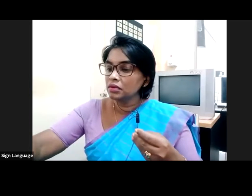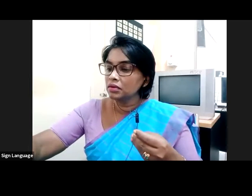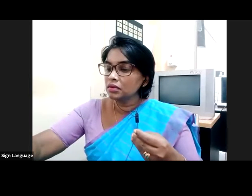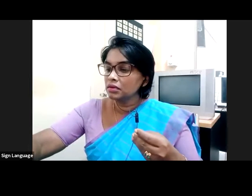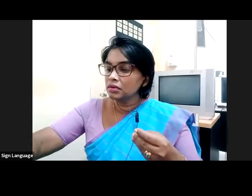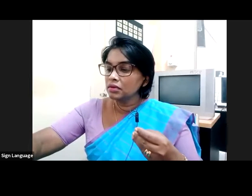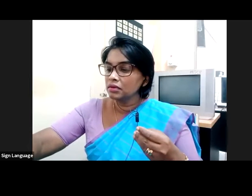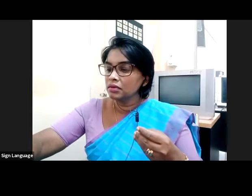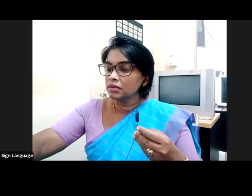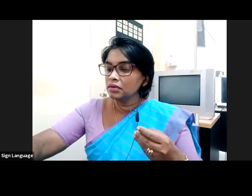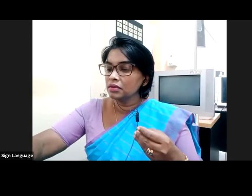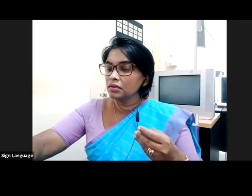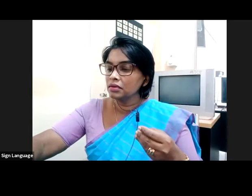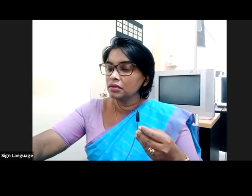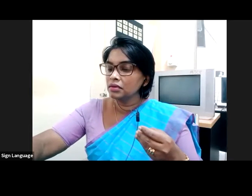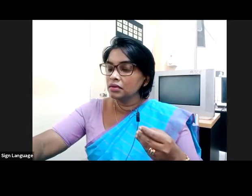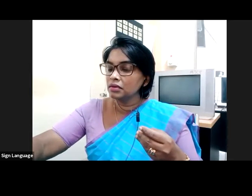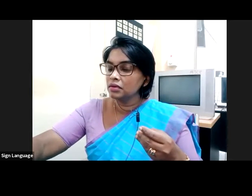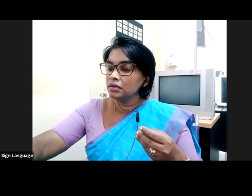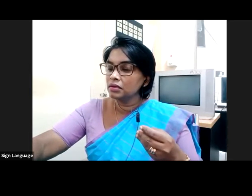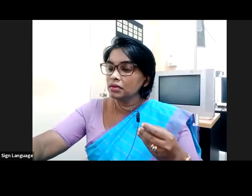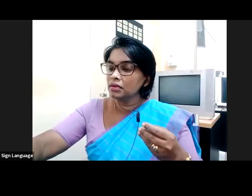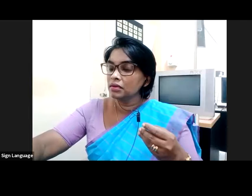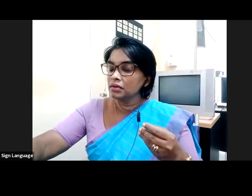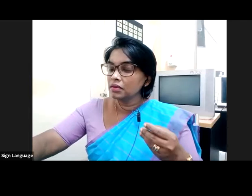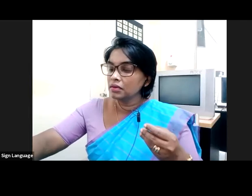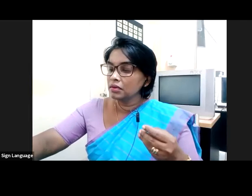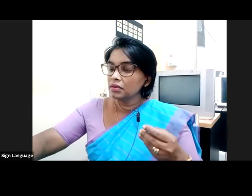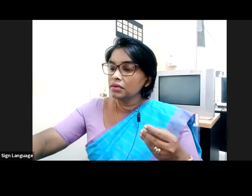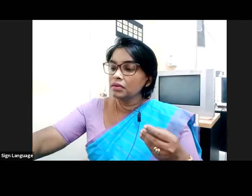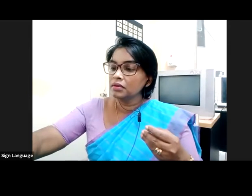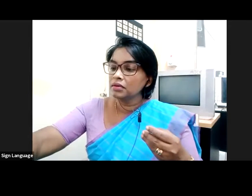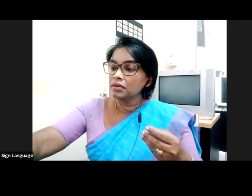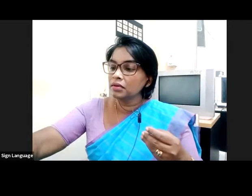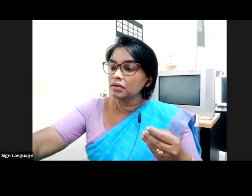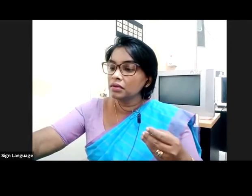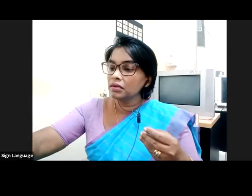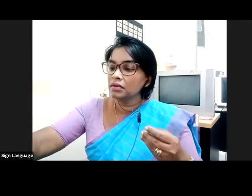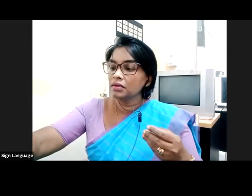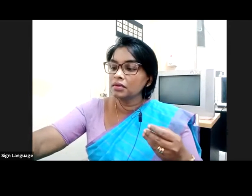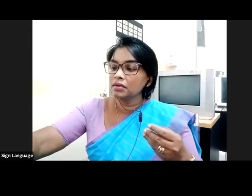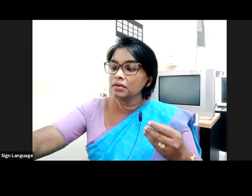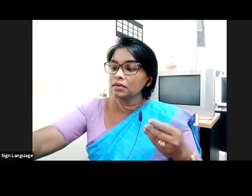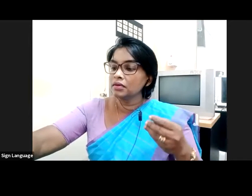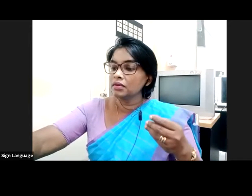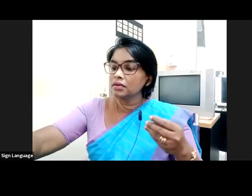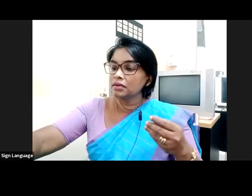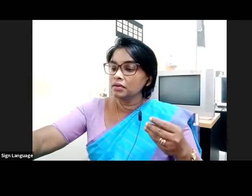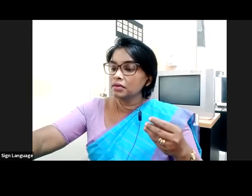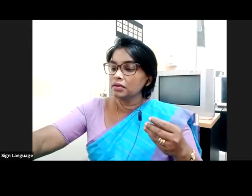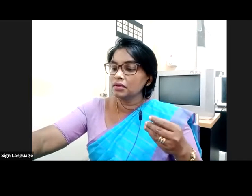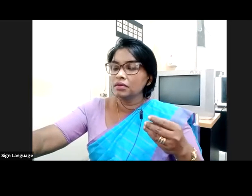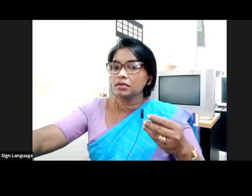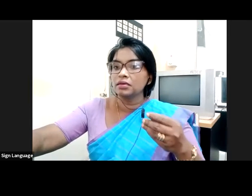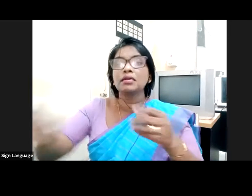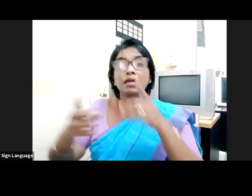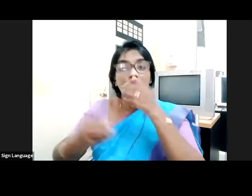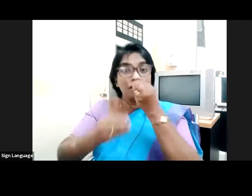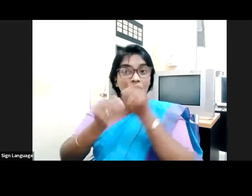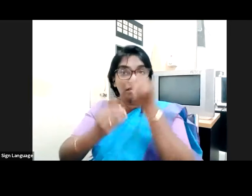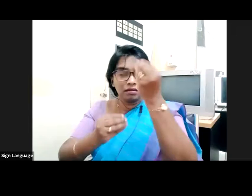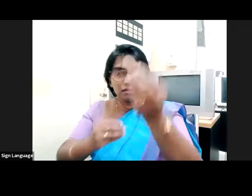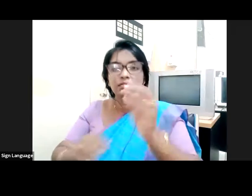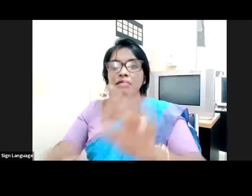ourselves in feeding the billions to come. And billions are going to be adding in the next 10, 20